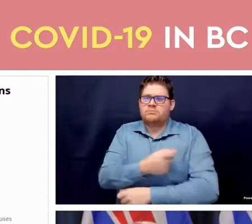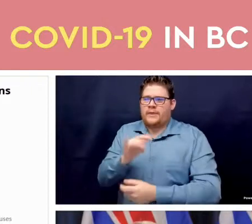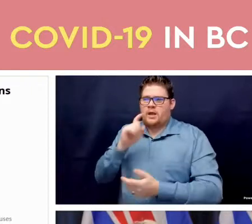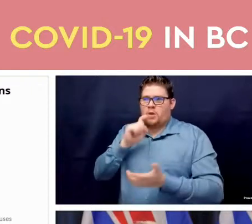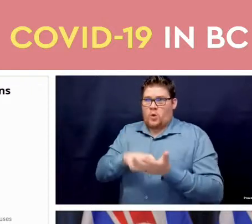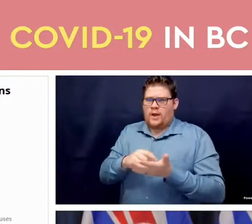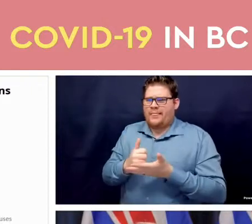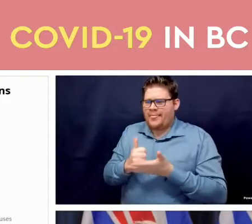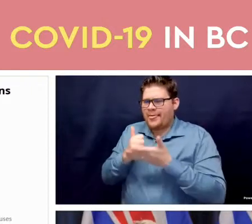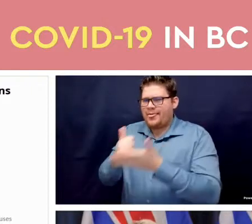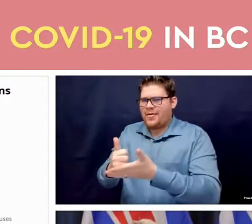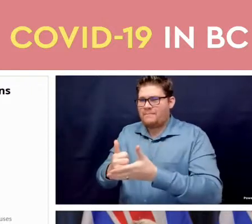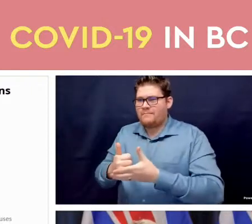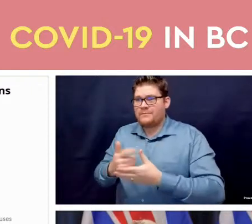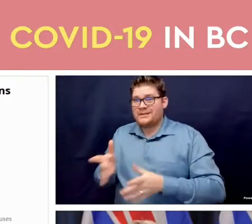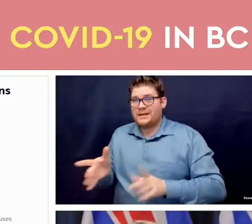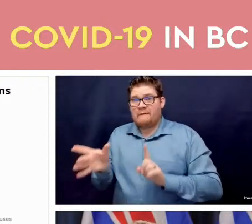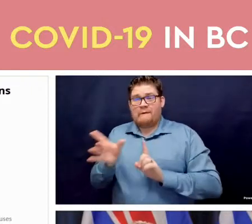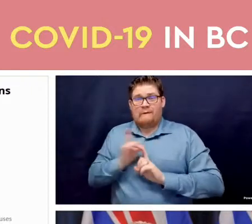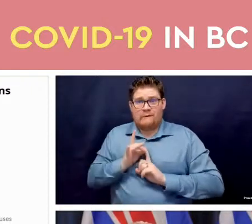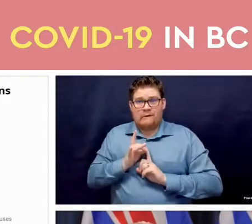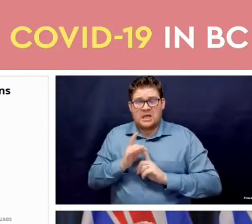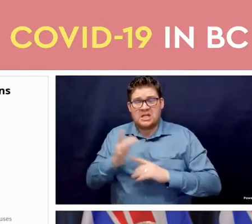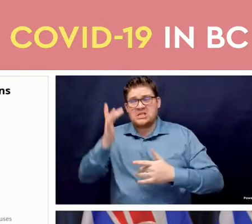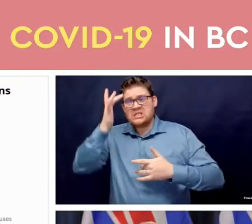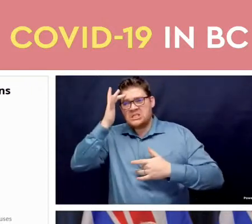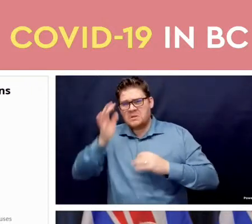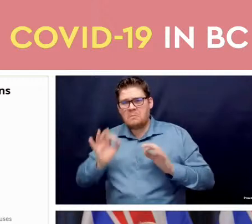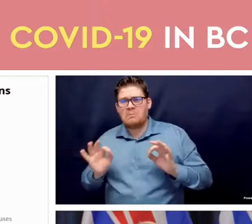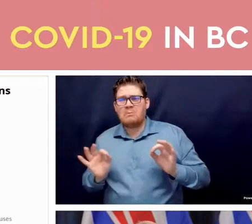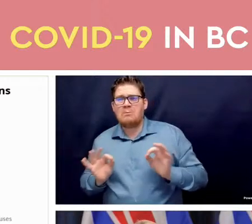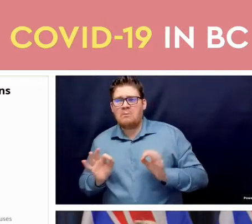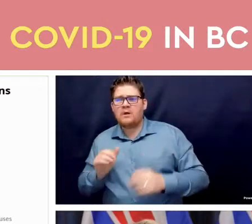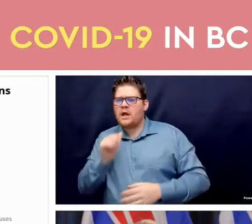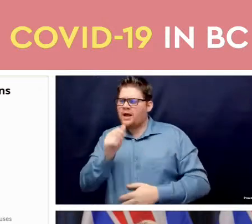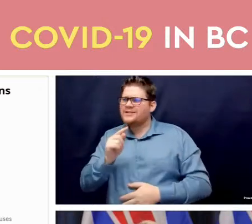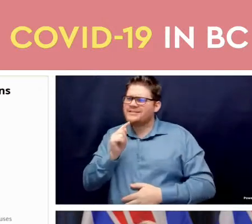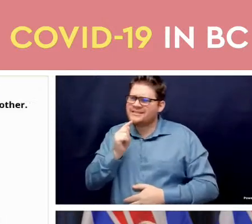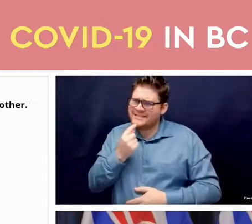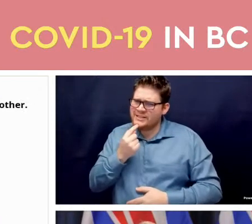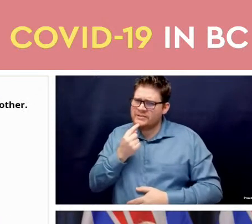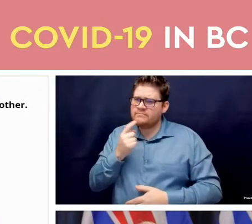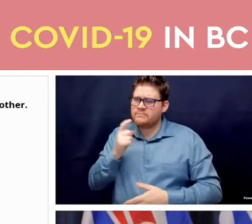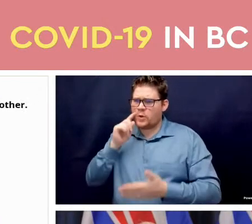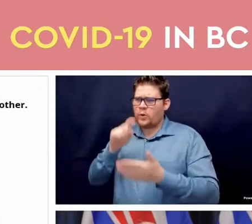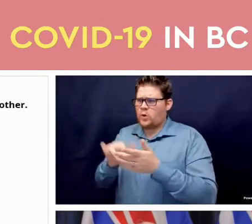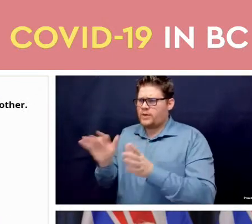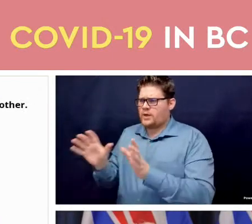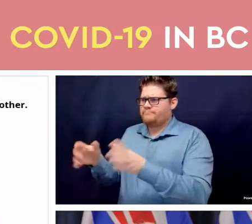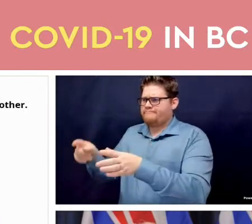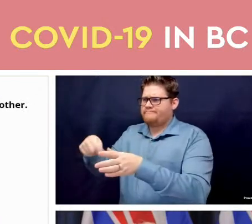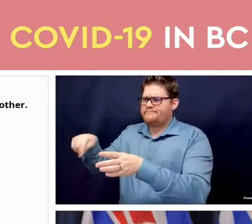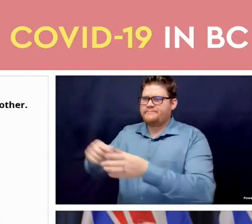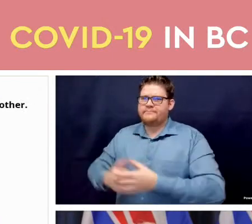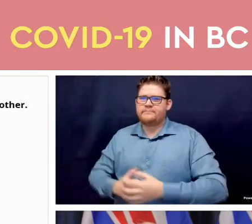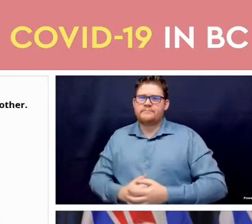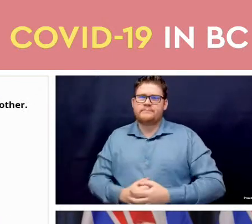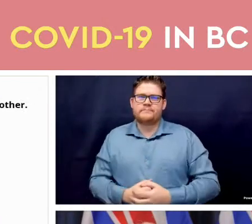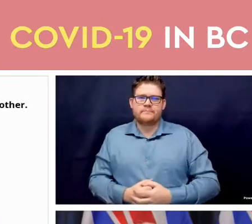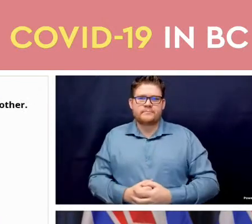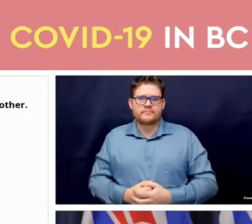in long-term care for the most part. So those are things that we're working through with the long-term care homes right now.